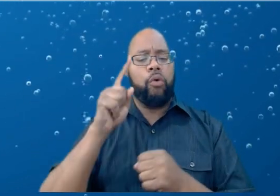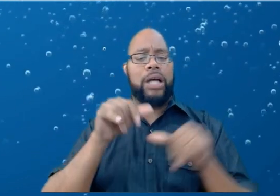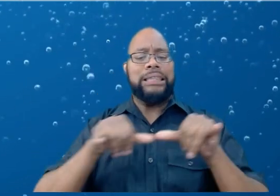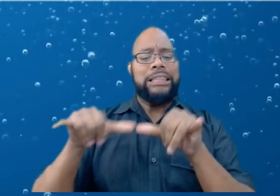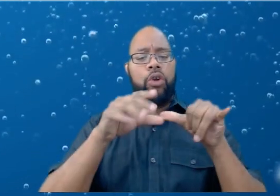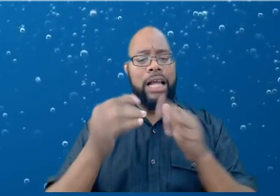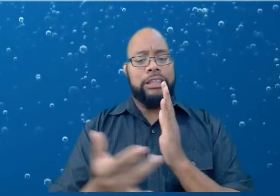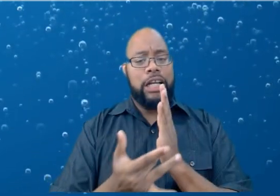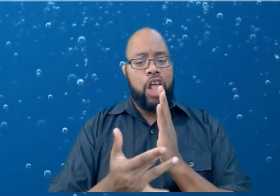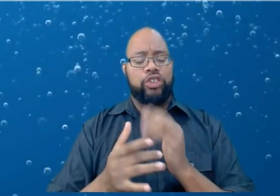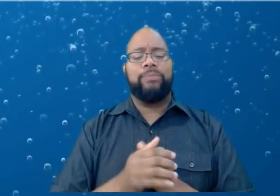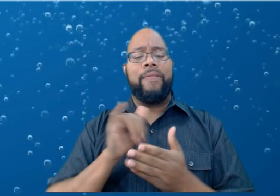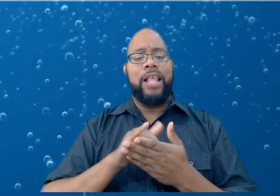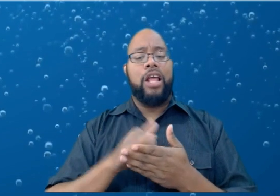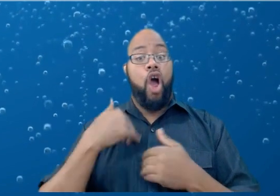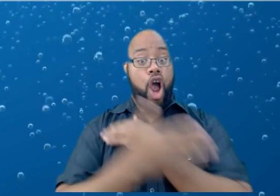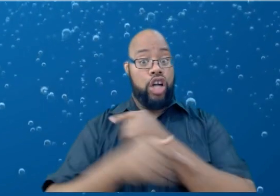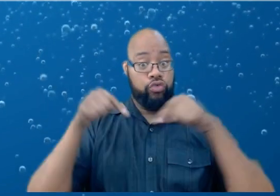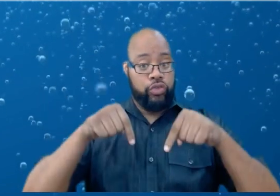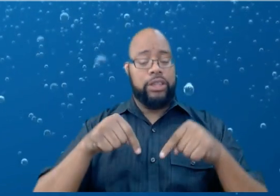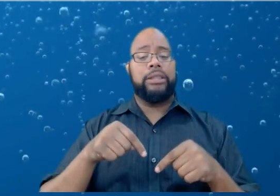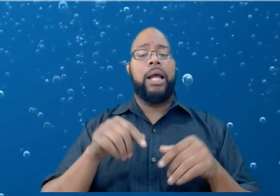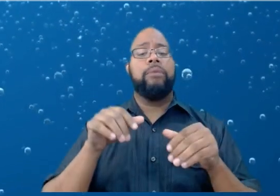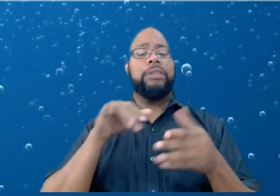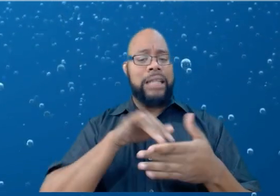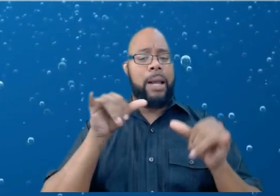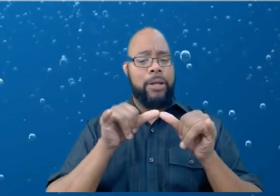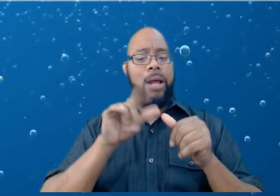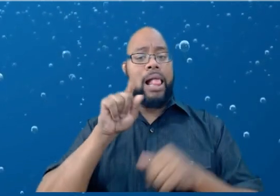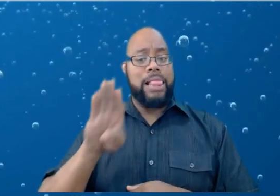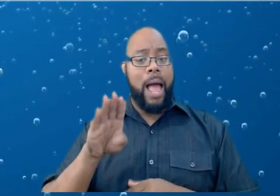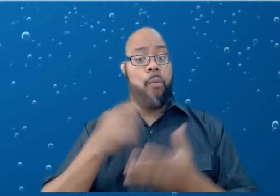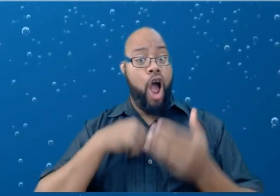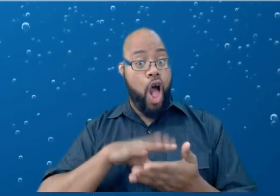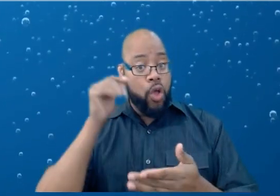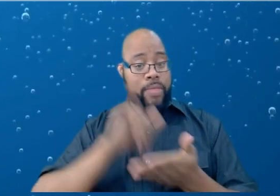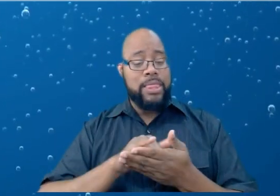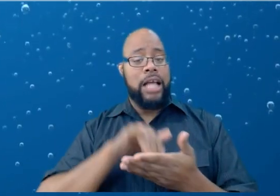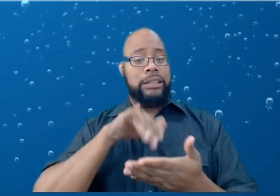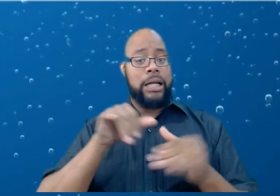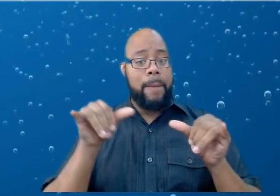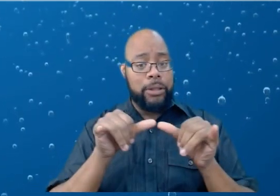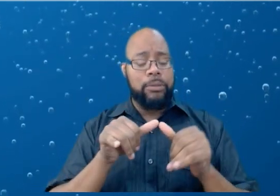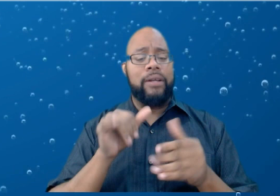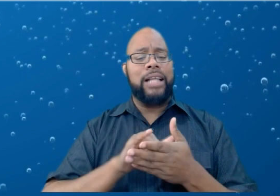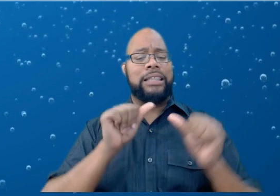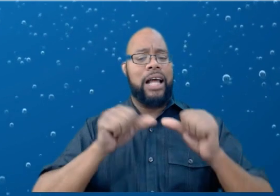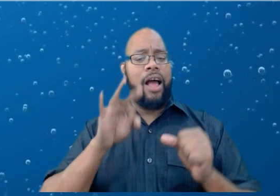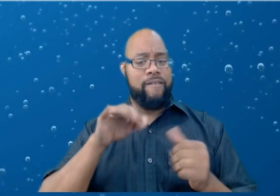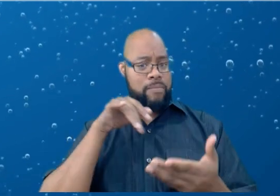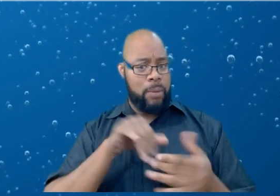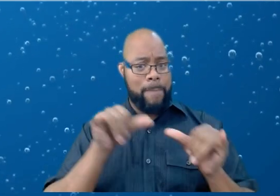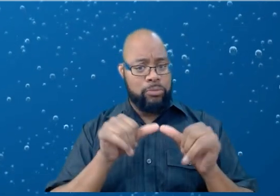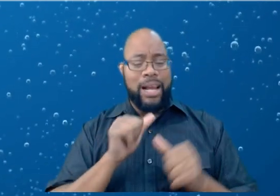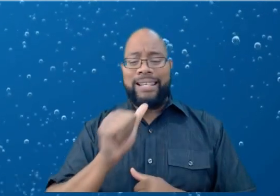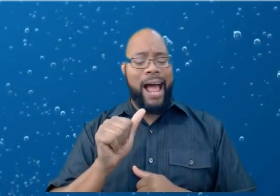National Institute of Standards and Technology. This is our nation's metrology lab. And what I've learned is that metrology is the scientific